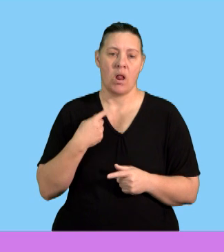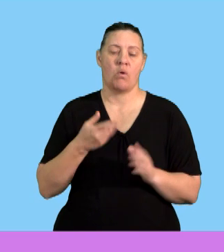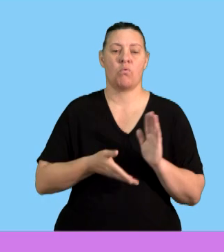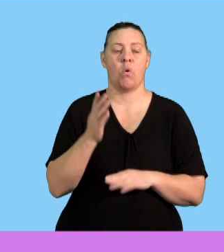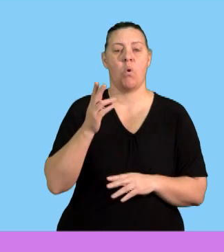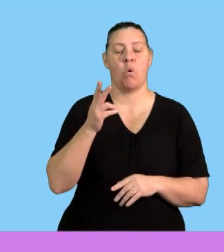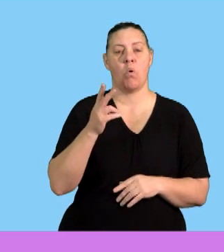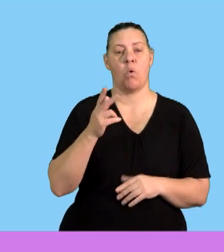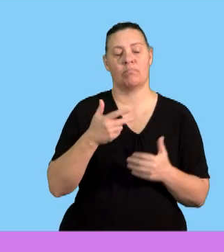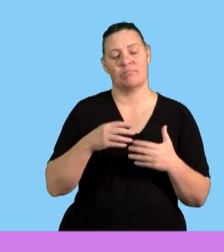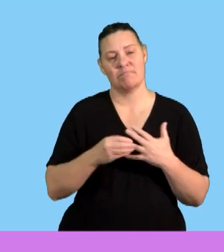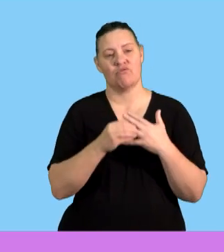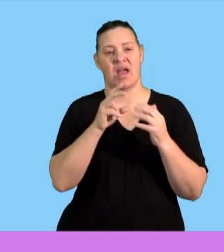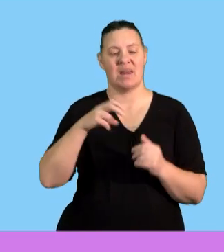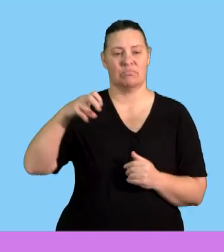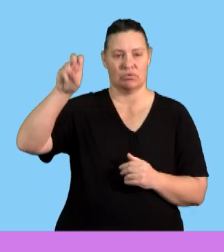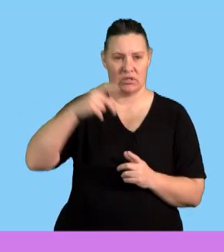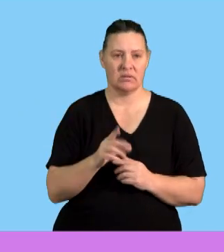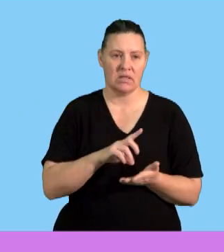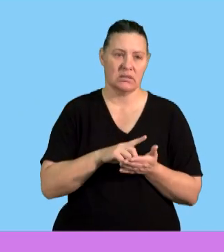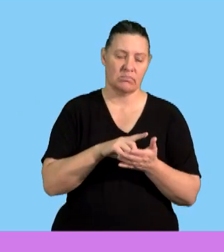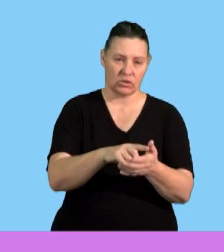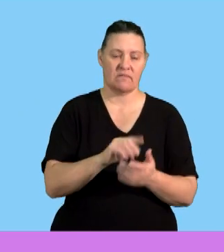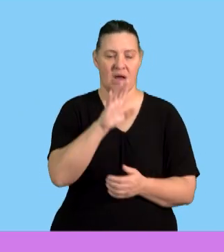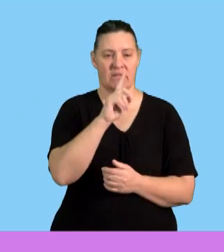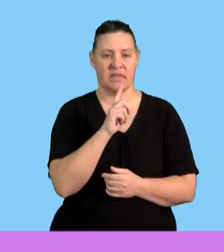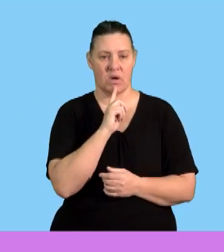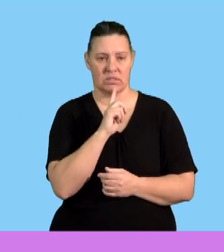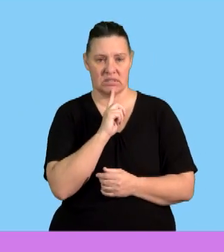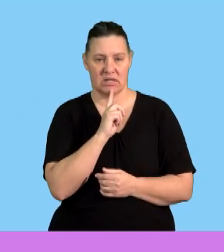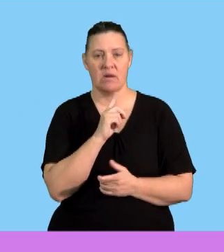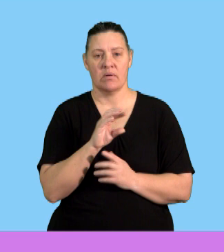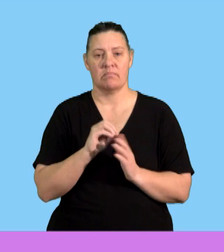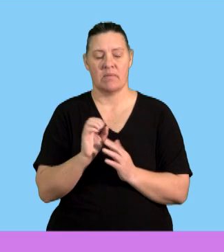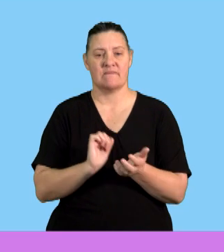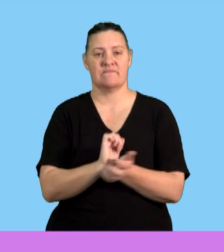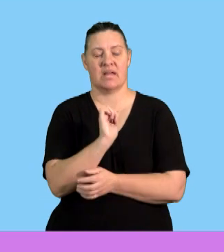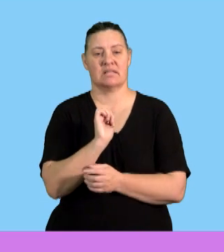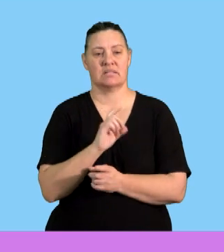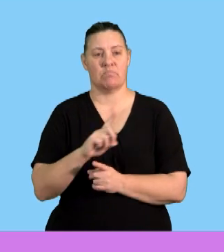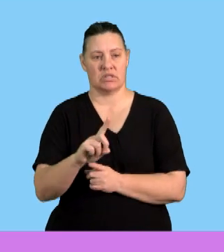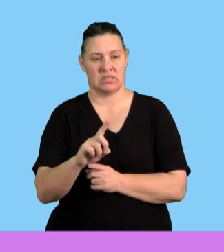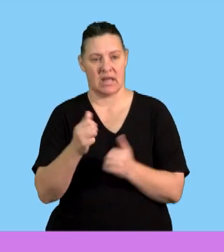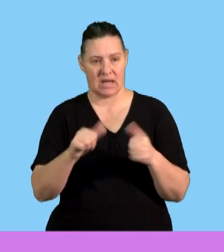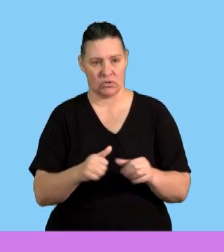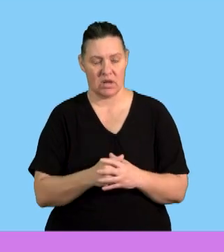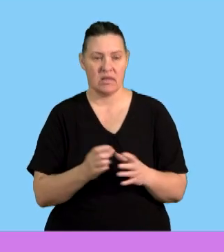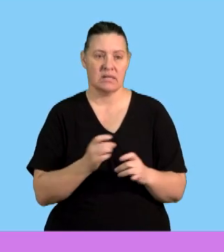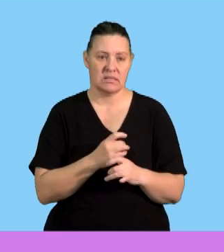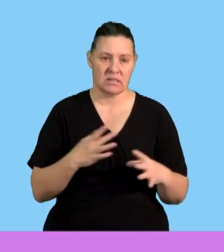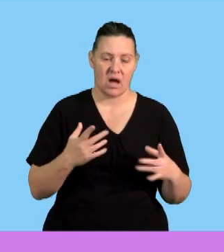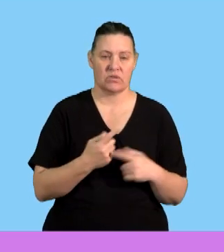on honeymoon. As a result, they deposited 5,000 Rand into a fixed deposit account